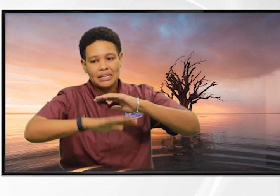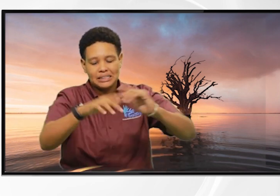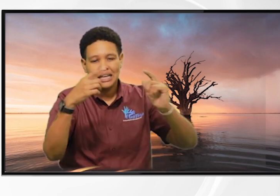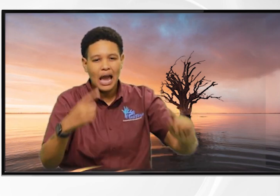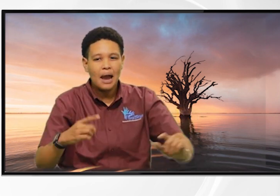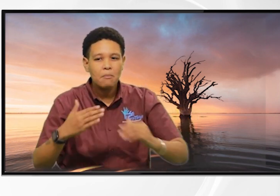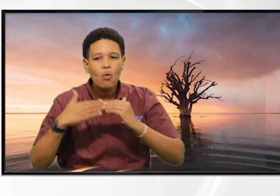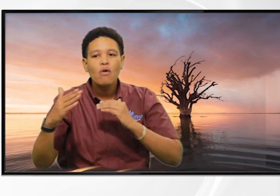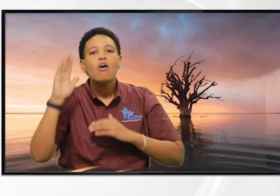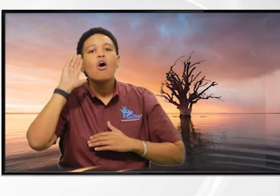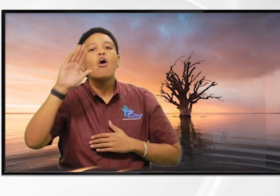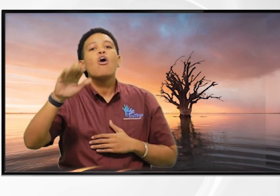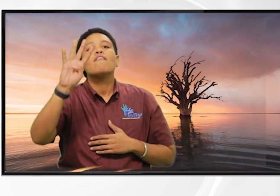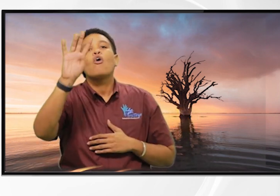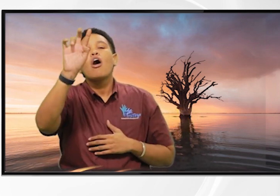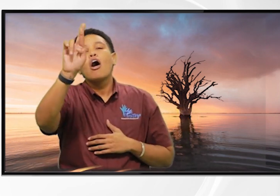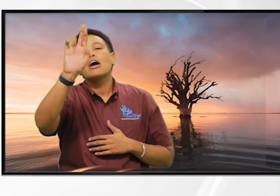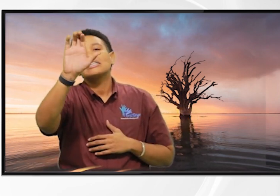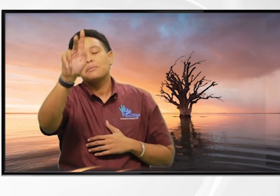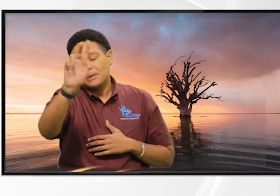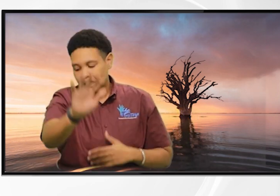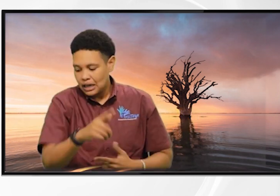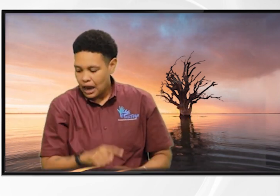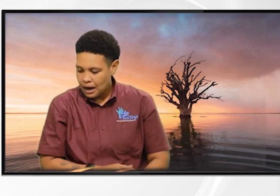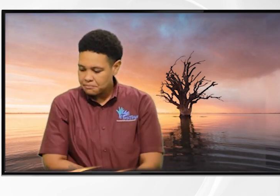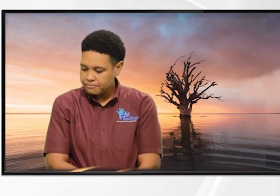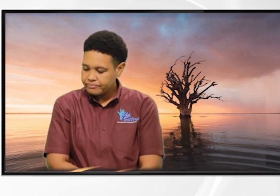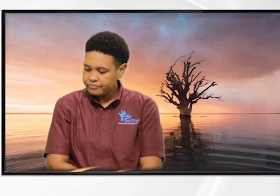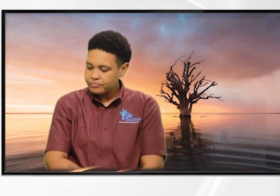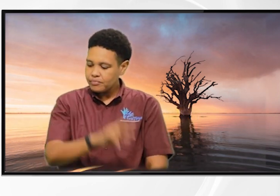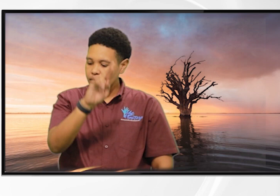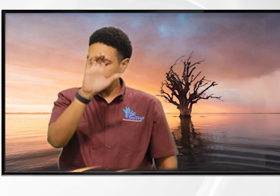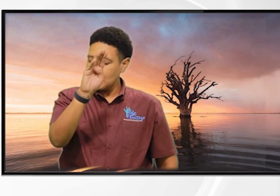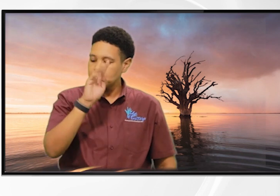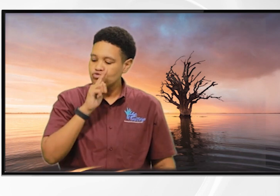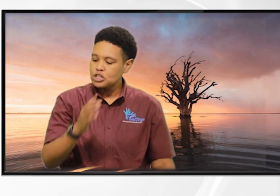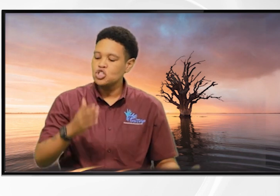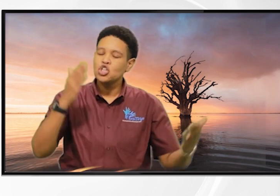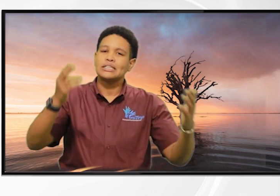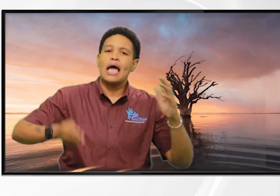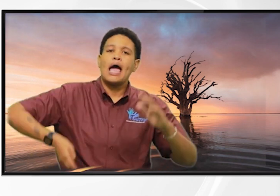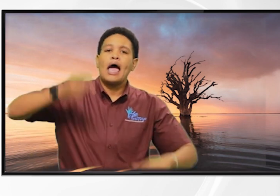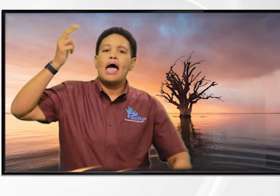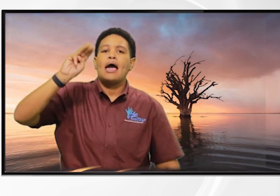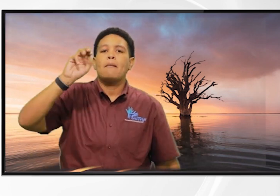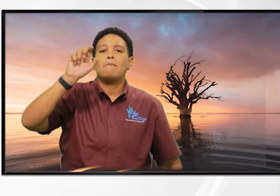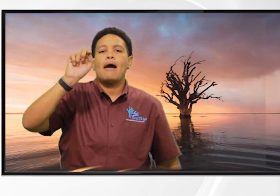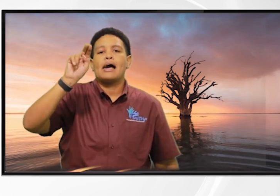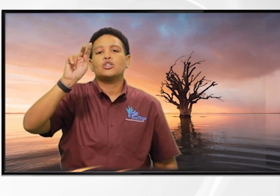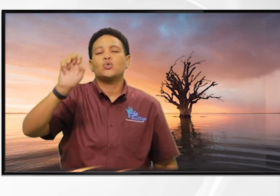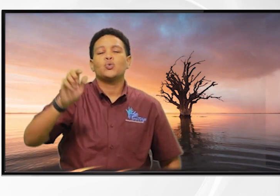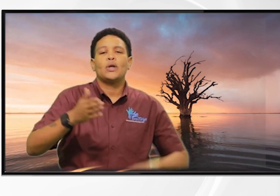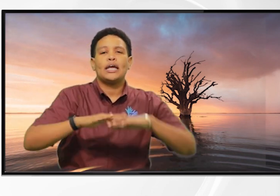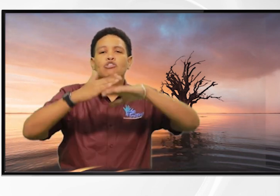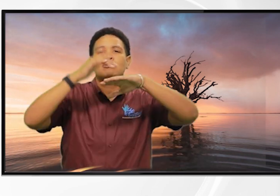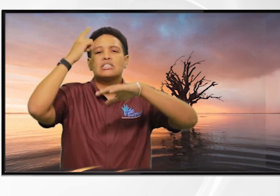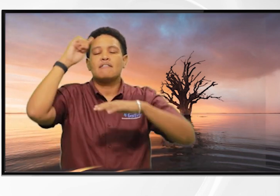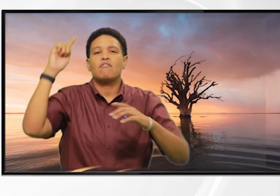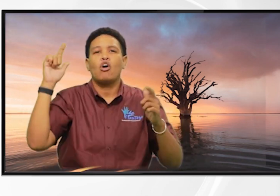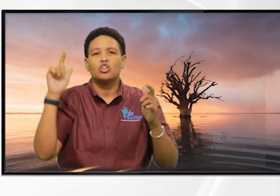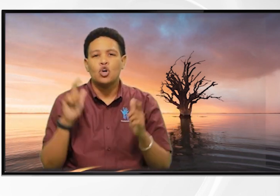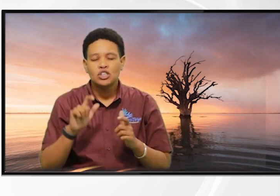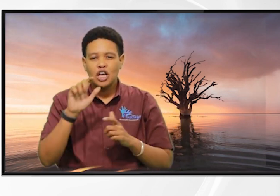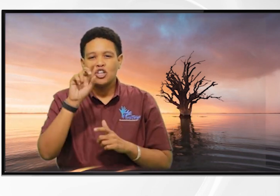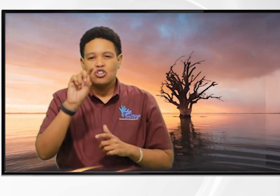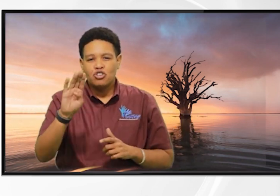over all 4 RCPs. RCM suggests Higher magnitude increases for the downscaled